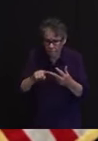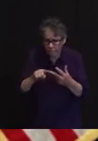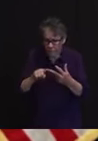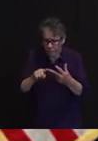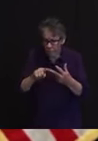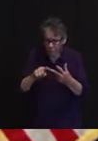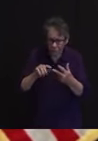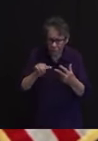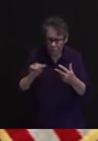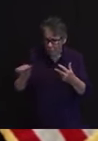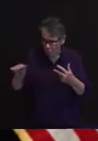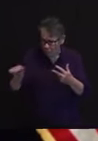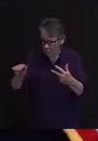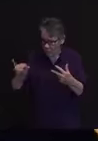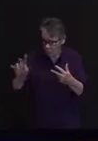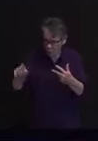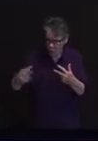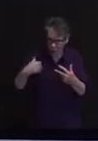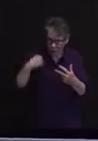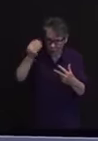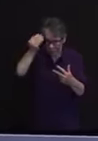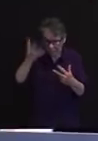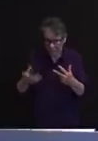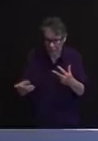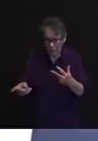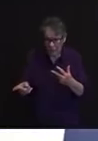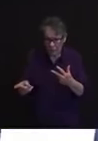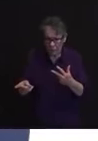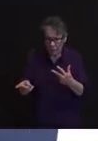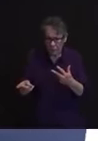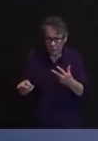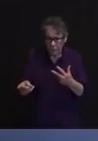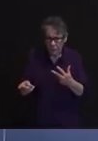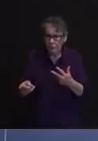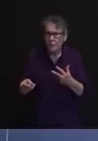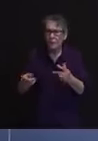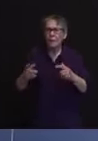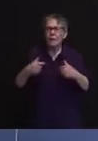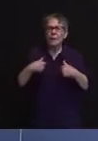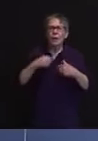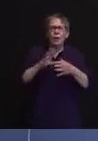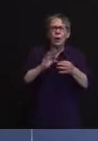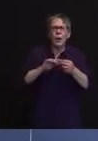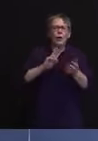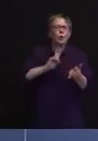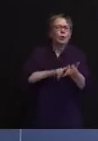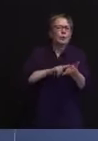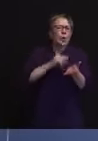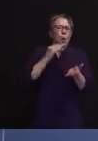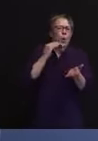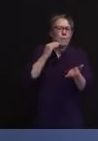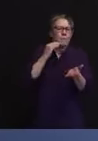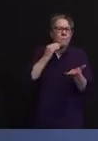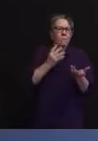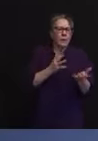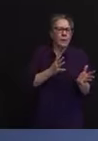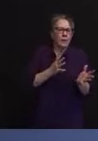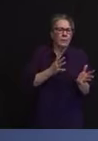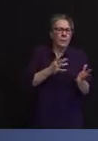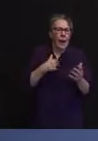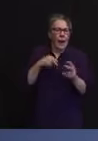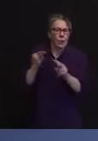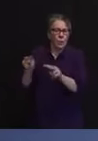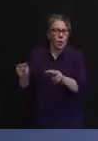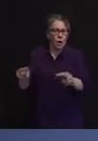first? Sure. Let's talk about nursing homes. I think you all know that I've been monitoring all the nursing